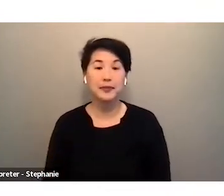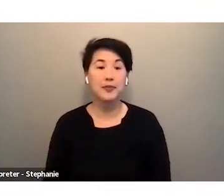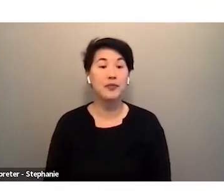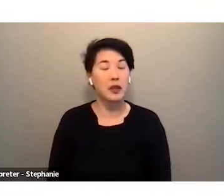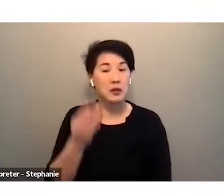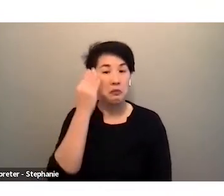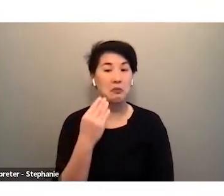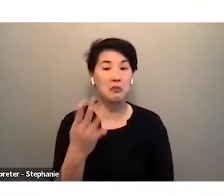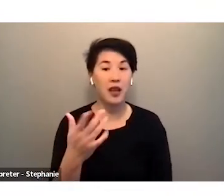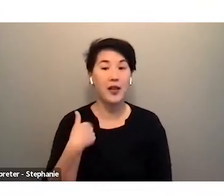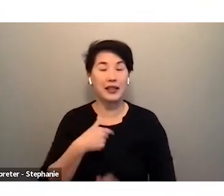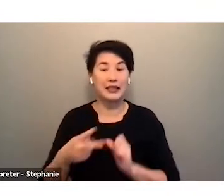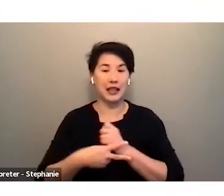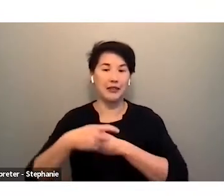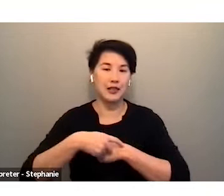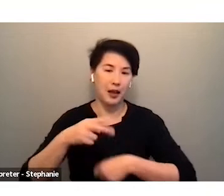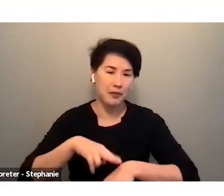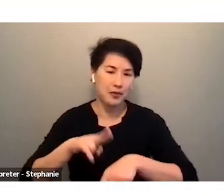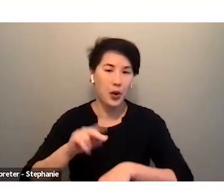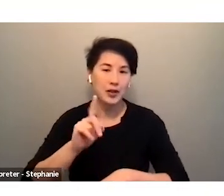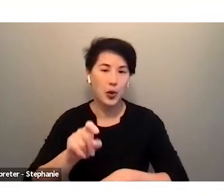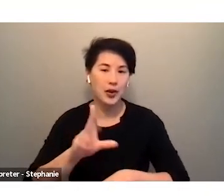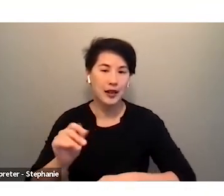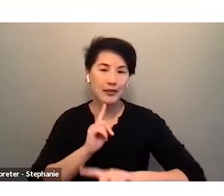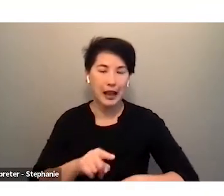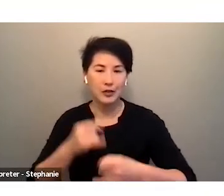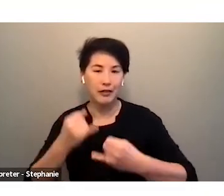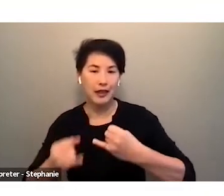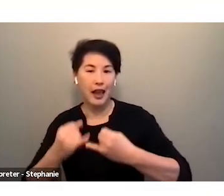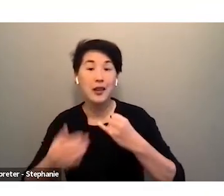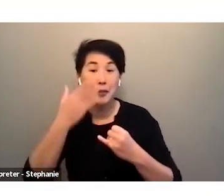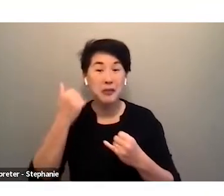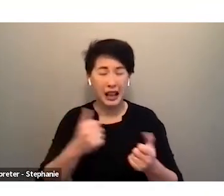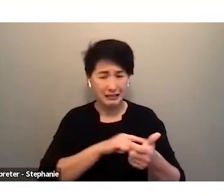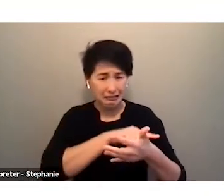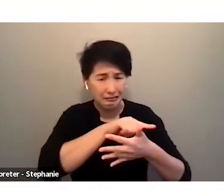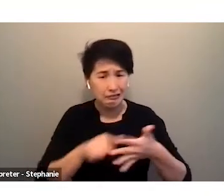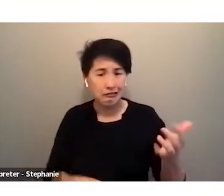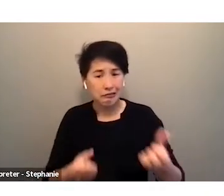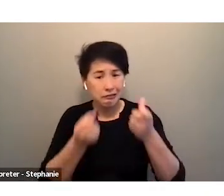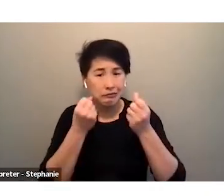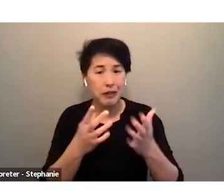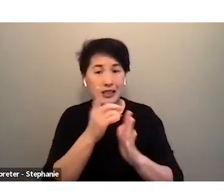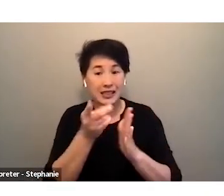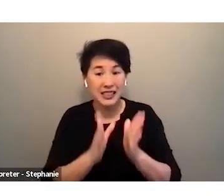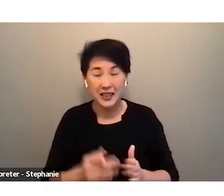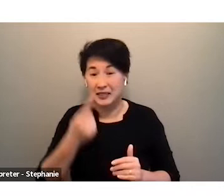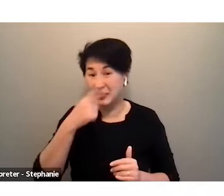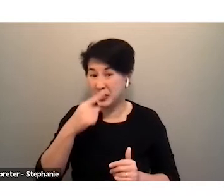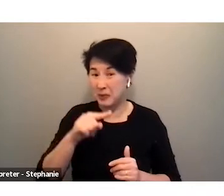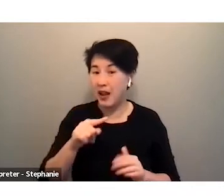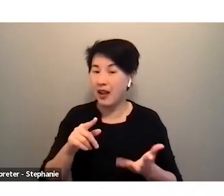note, also, we save time, of course, for Q&A at the end, but since we have so many designers, if you guys wouldn't mind when